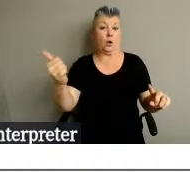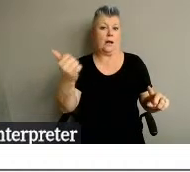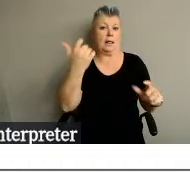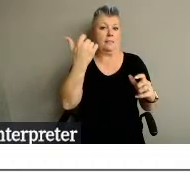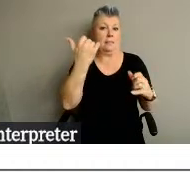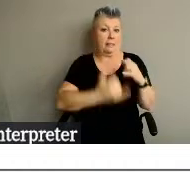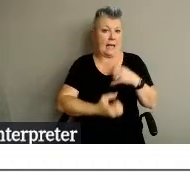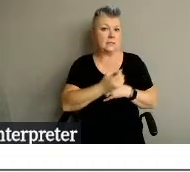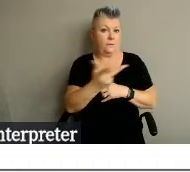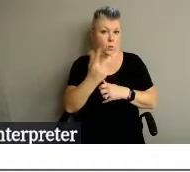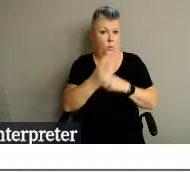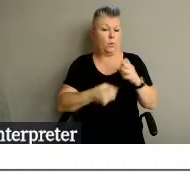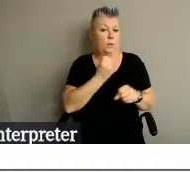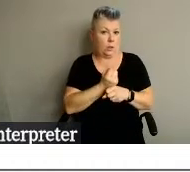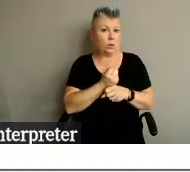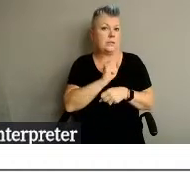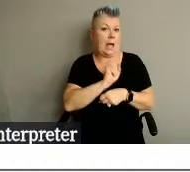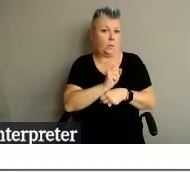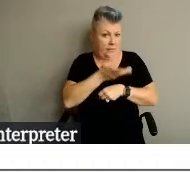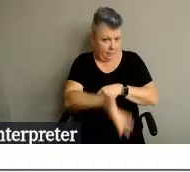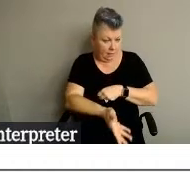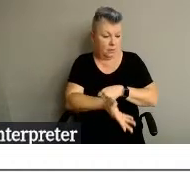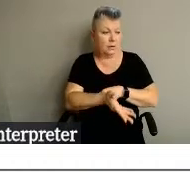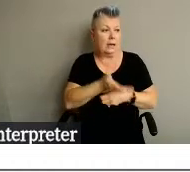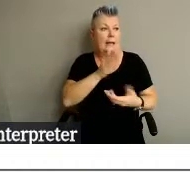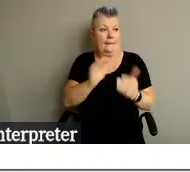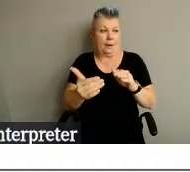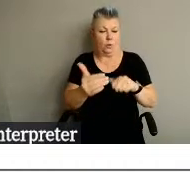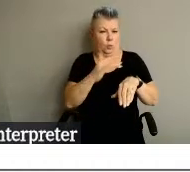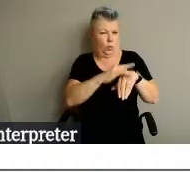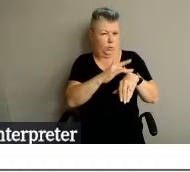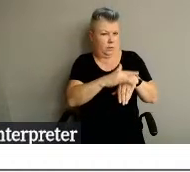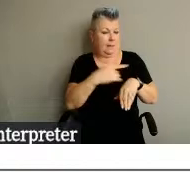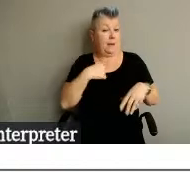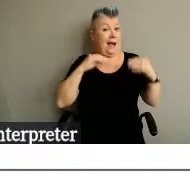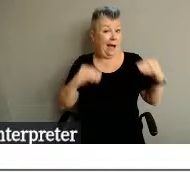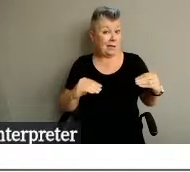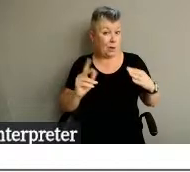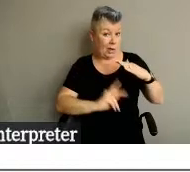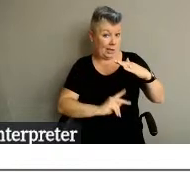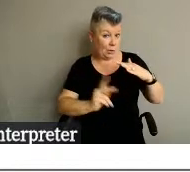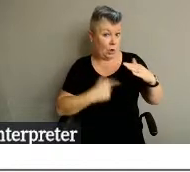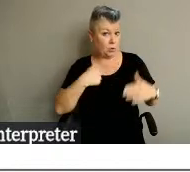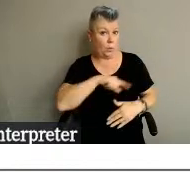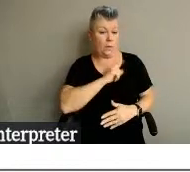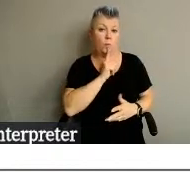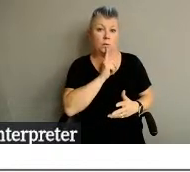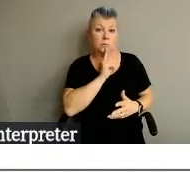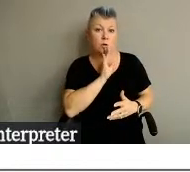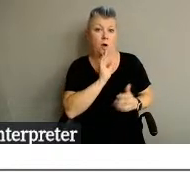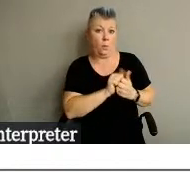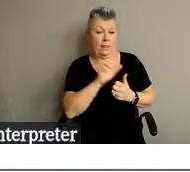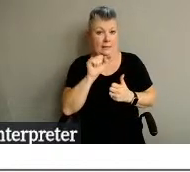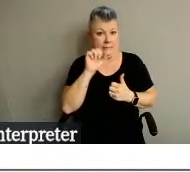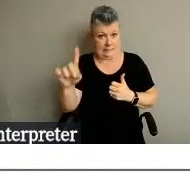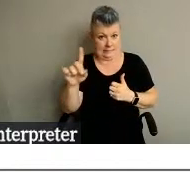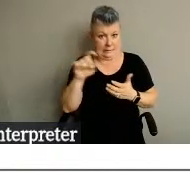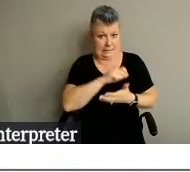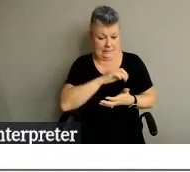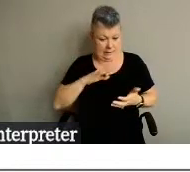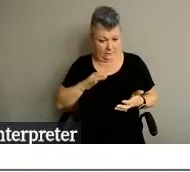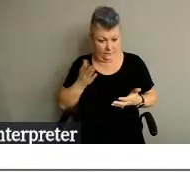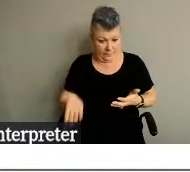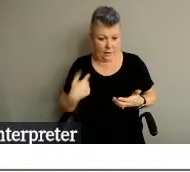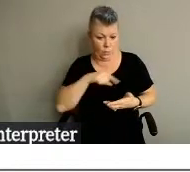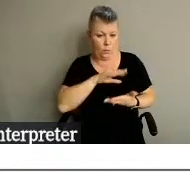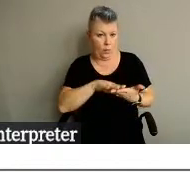when I was there than on. But I taught kindergarten, so what we would do was talk to special district staff,